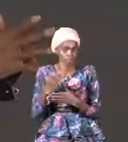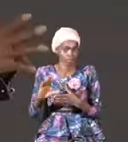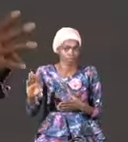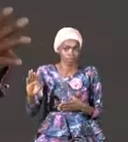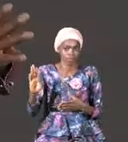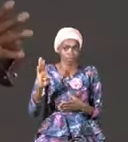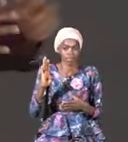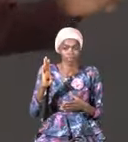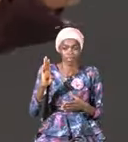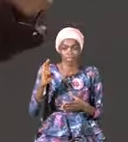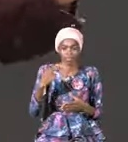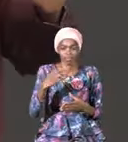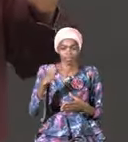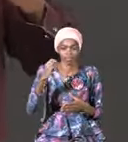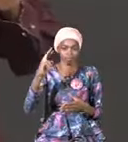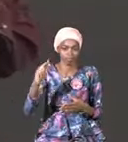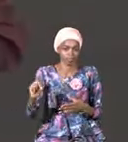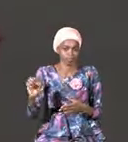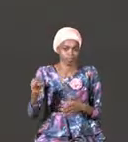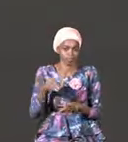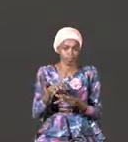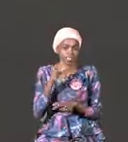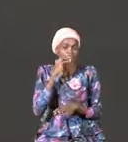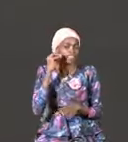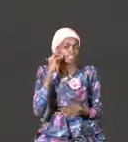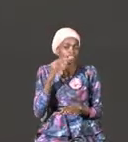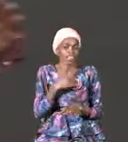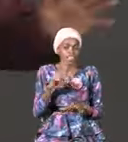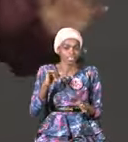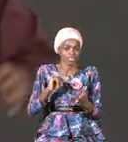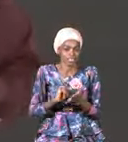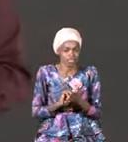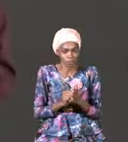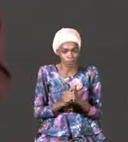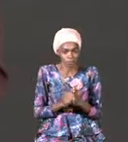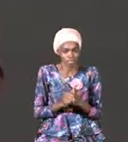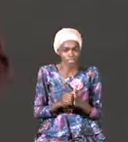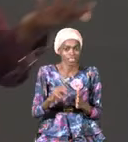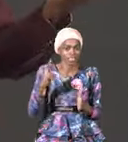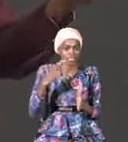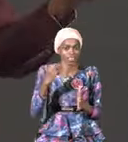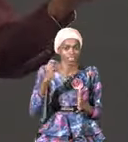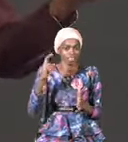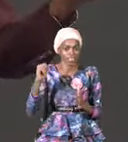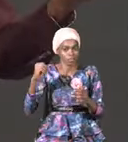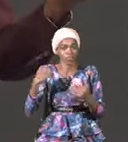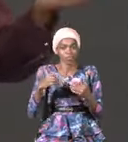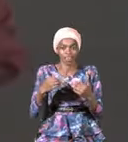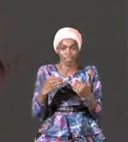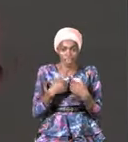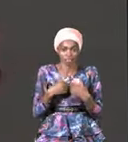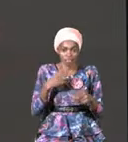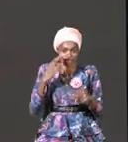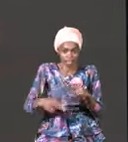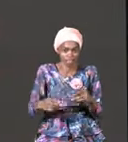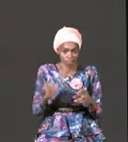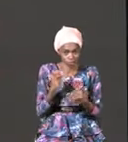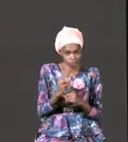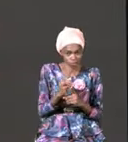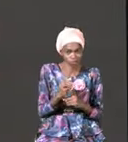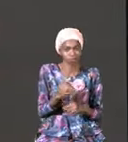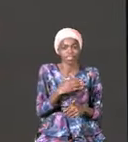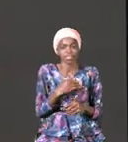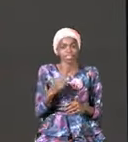home, and those hens had laid eggs. And so he put